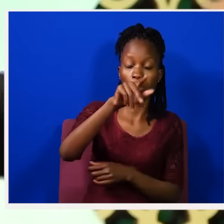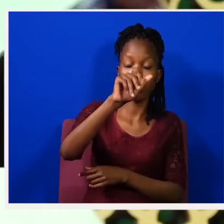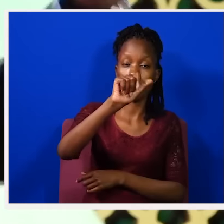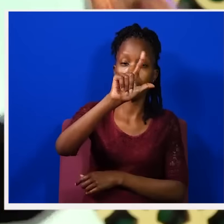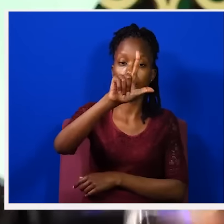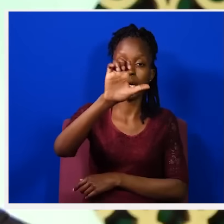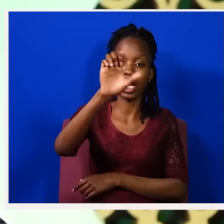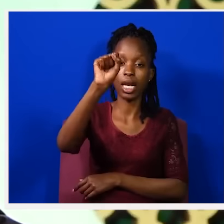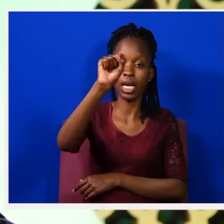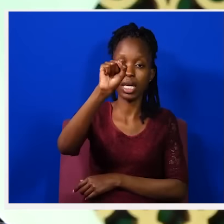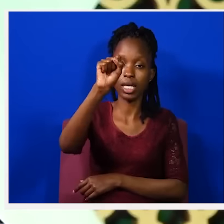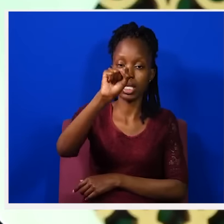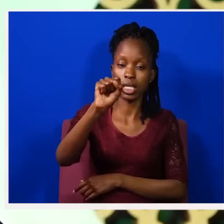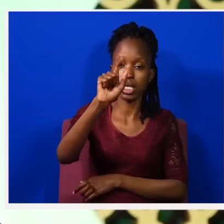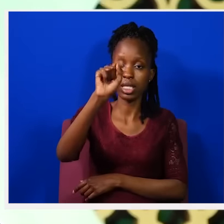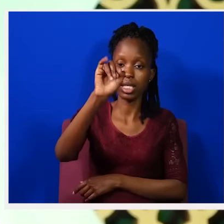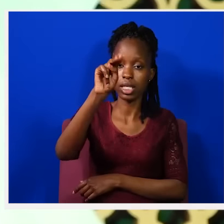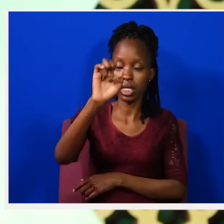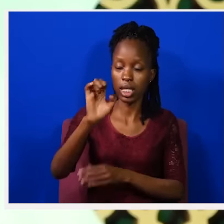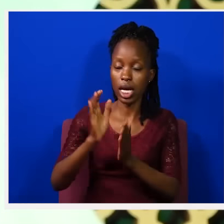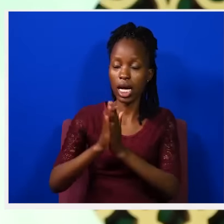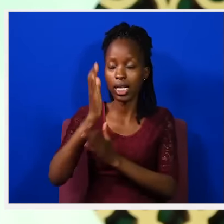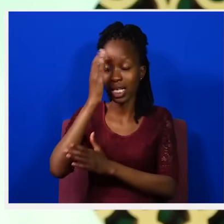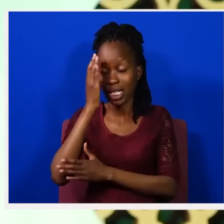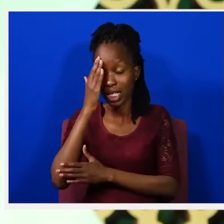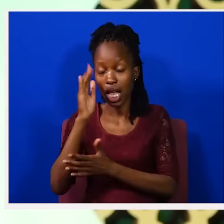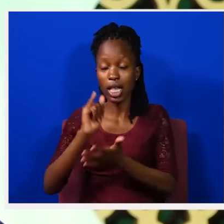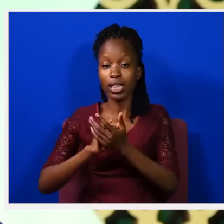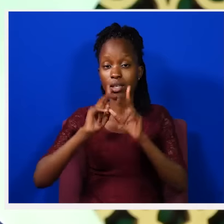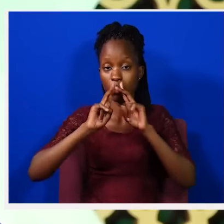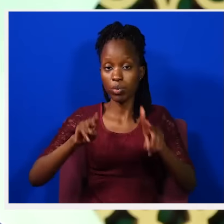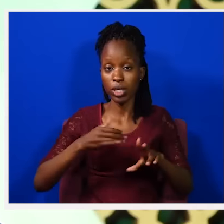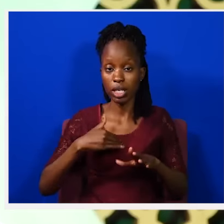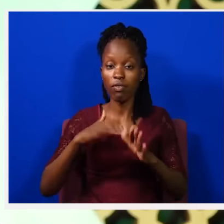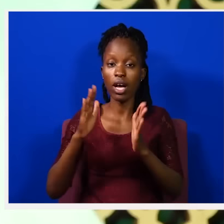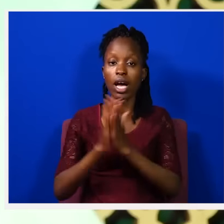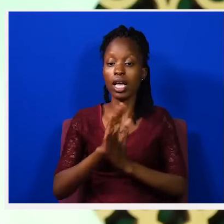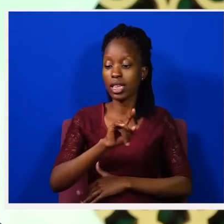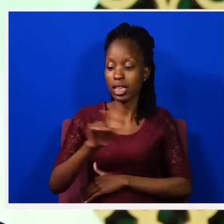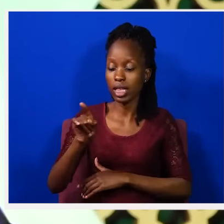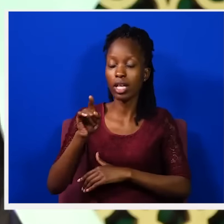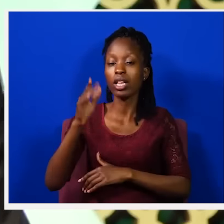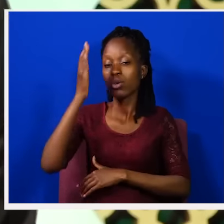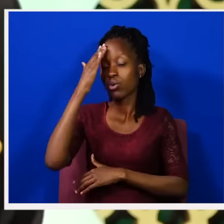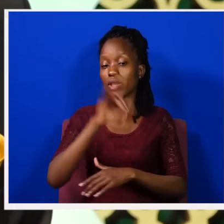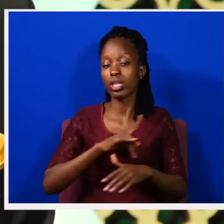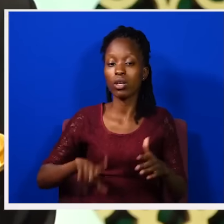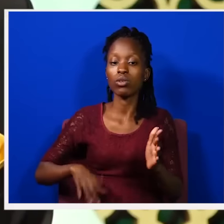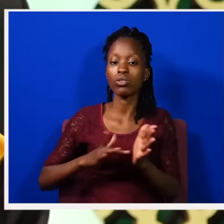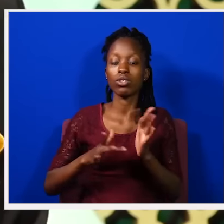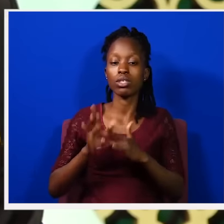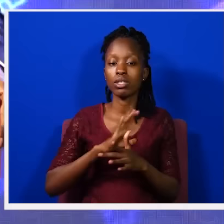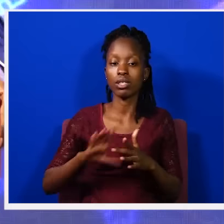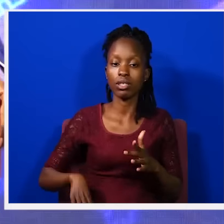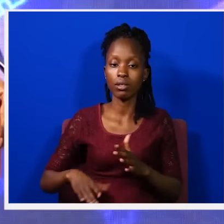and praying for the Israelis that peace would prevail and that they would come to the knowledge of the Lord Jesus